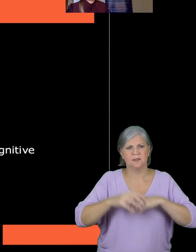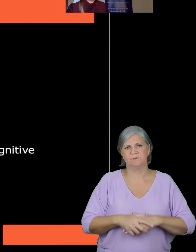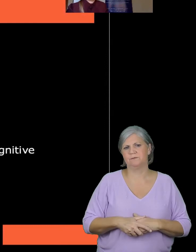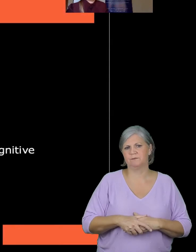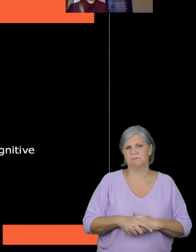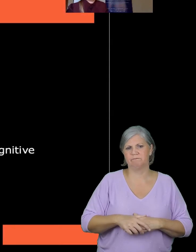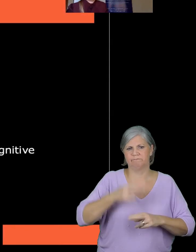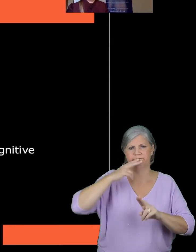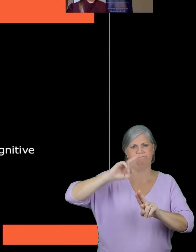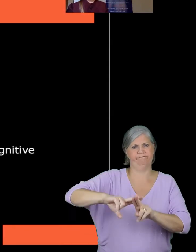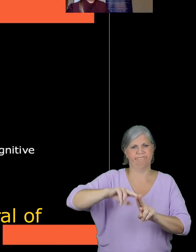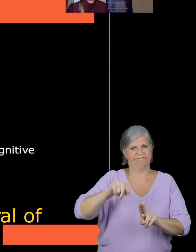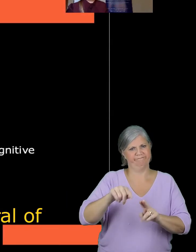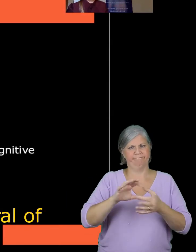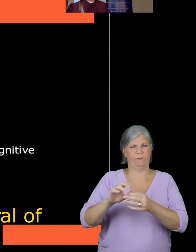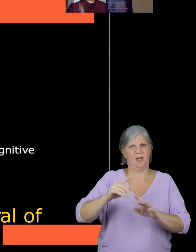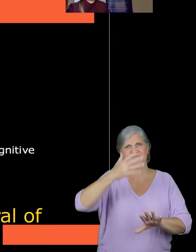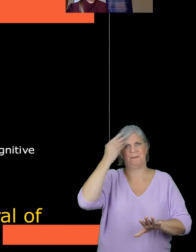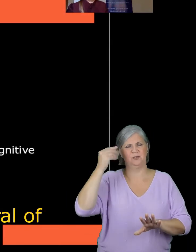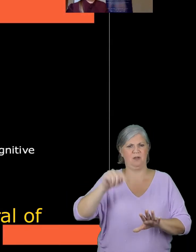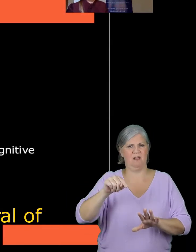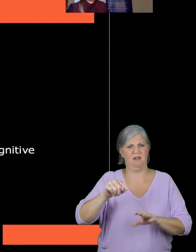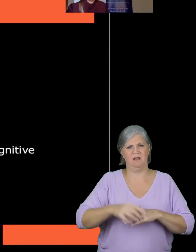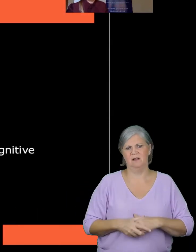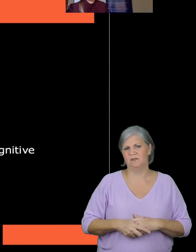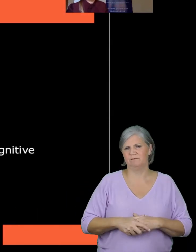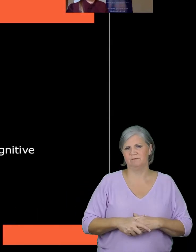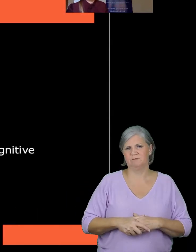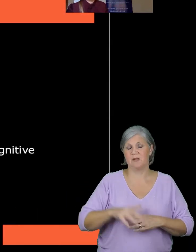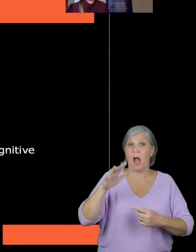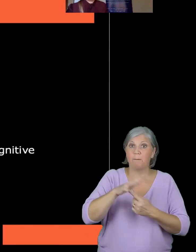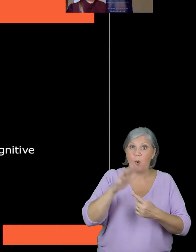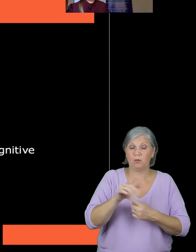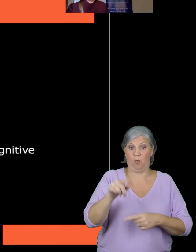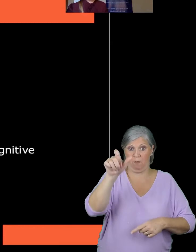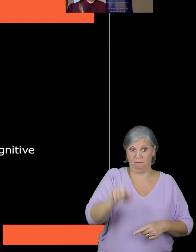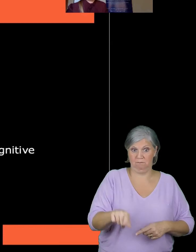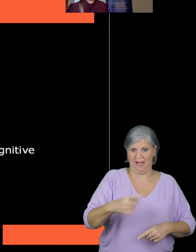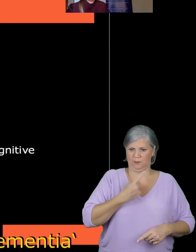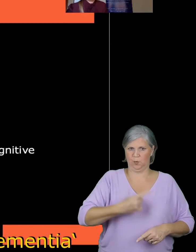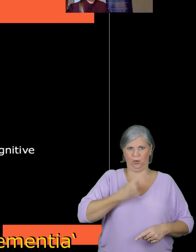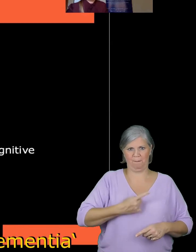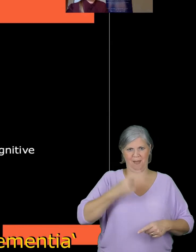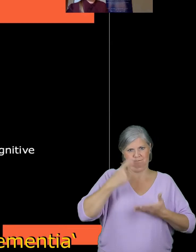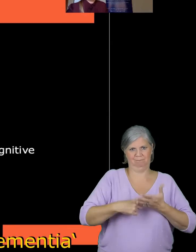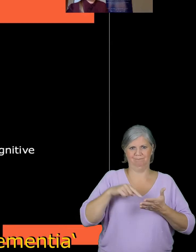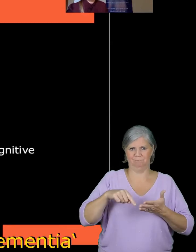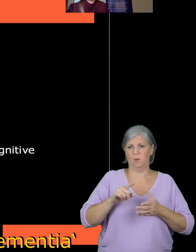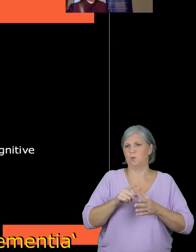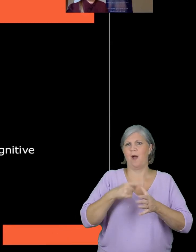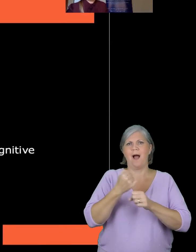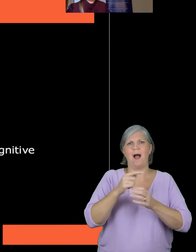are listed below. These themes were referral of patients to audiology, stigma related to the